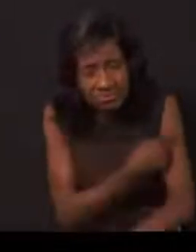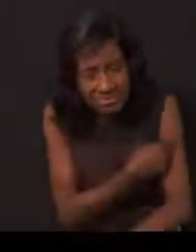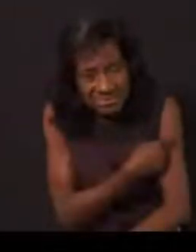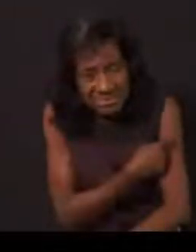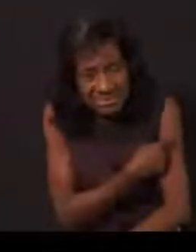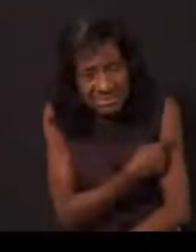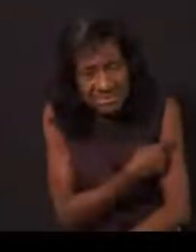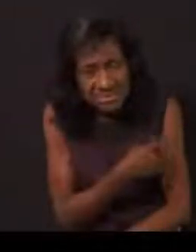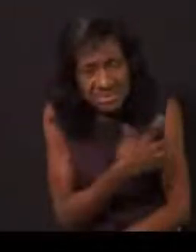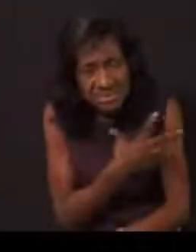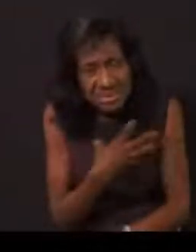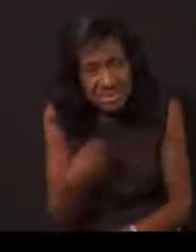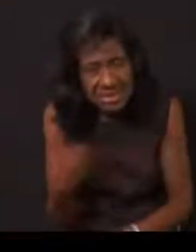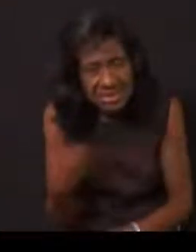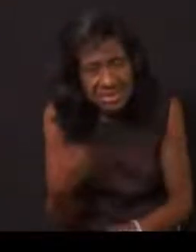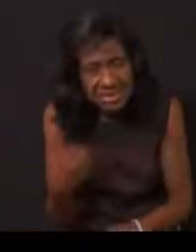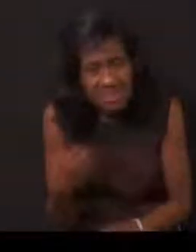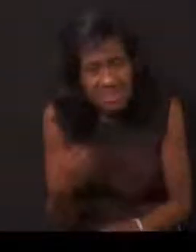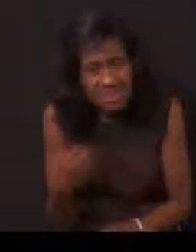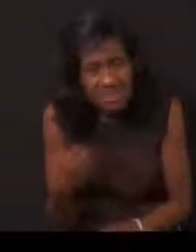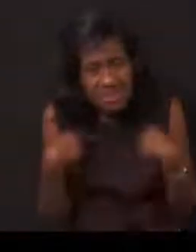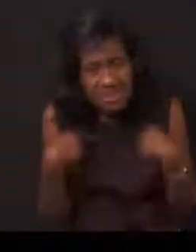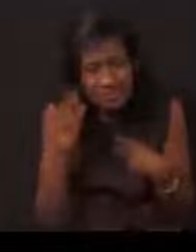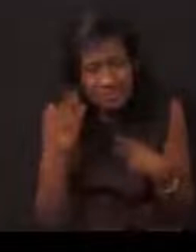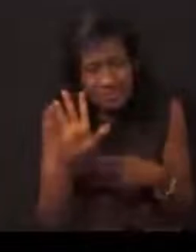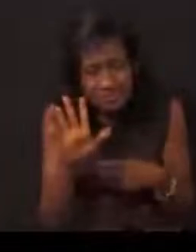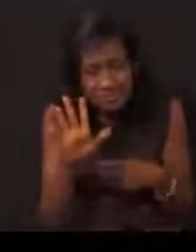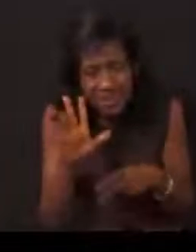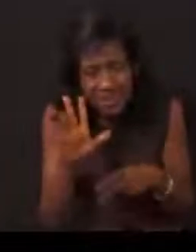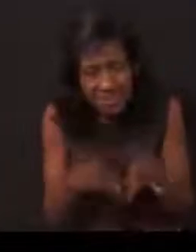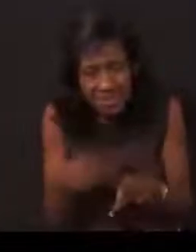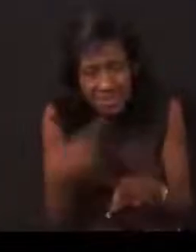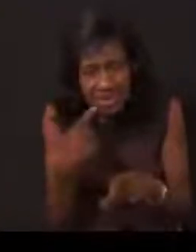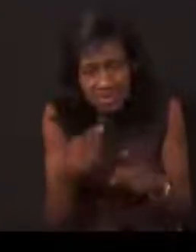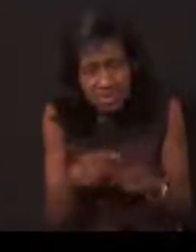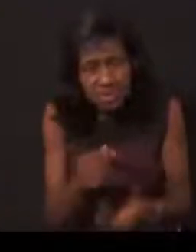have employed 5 new swabbers to help with swabbing